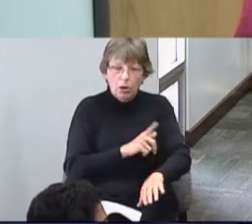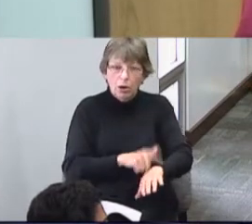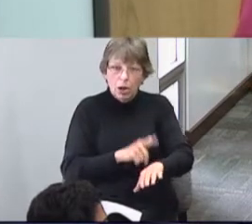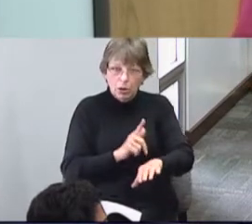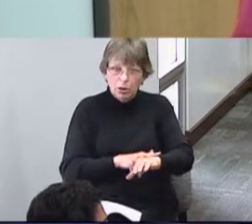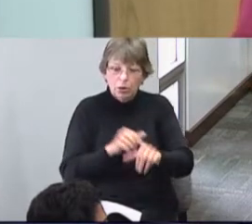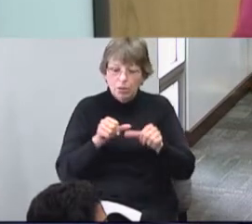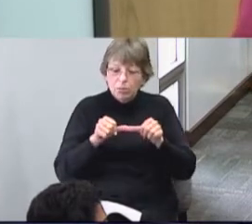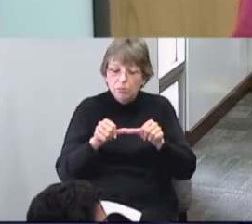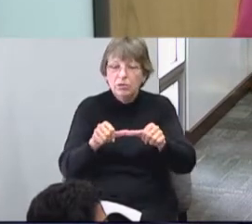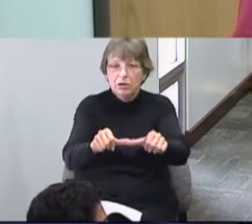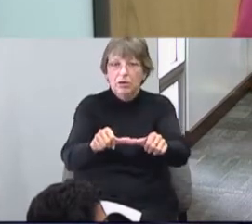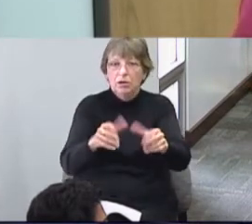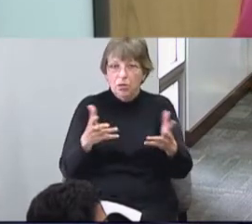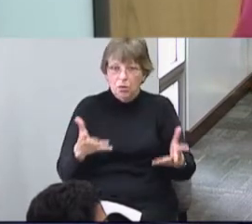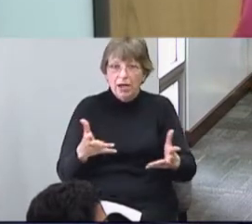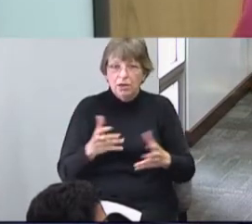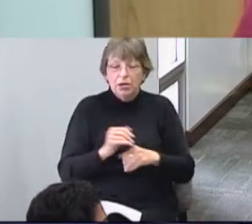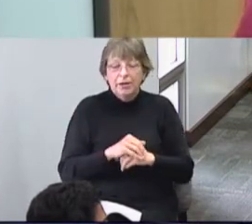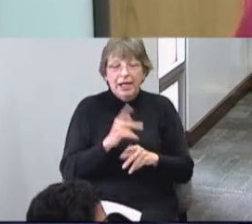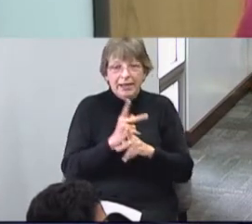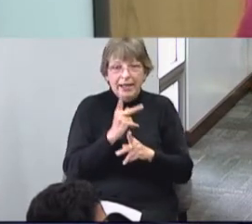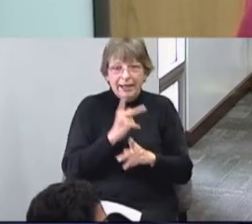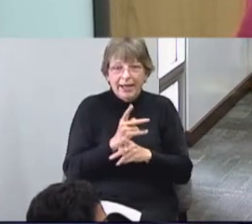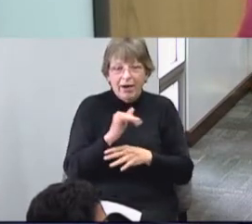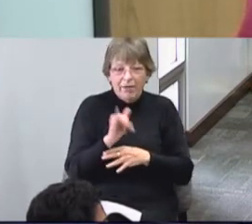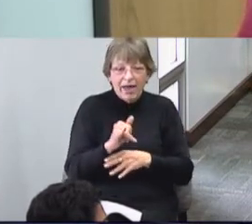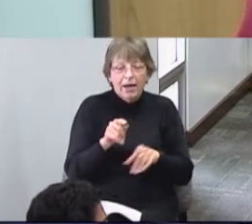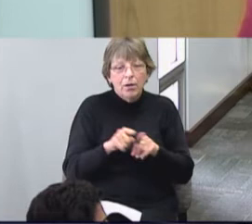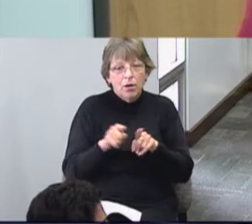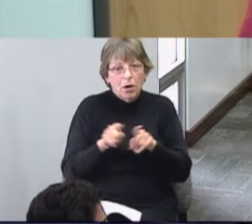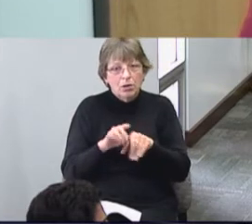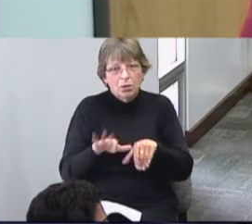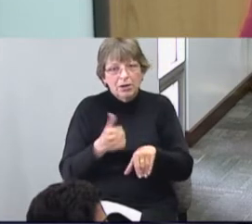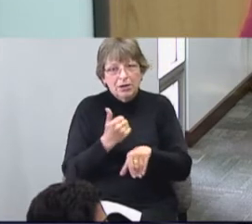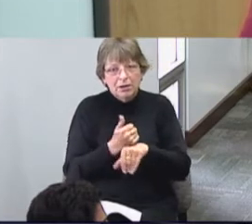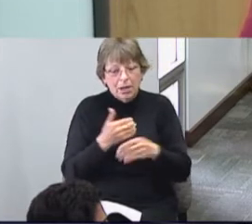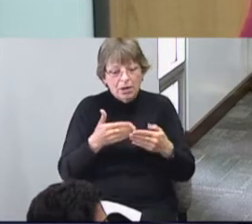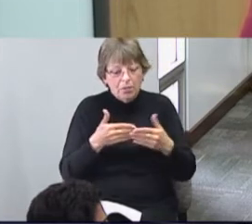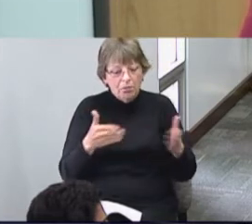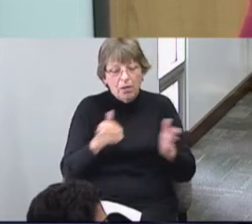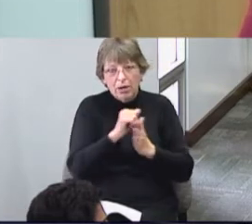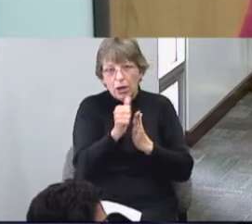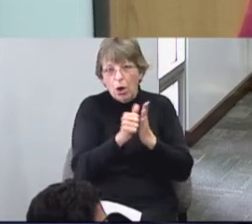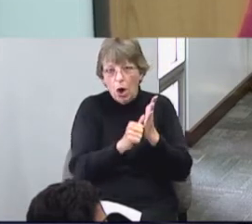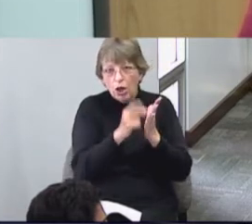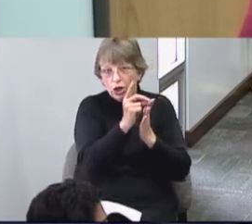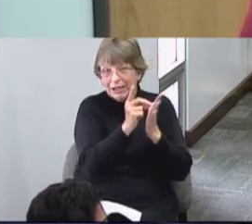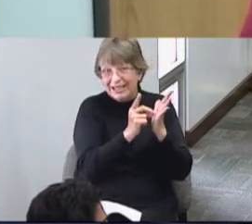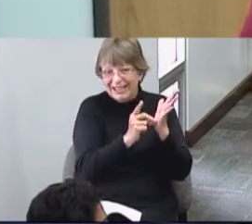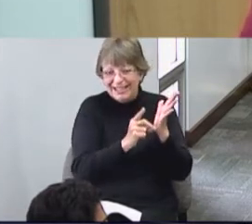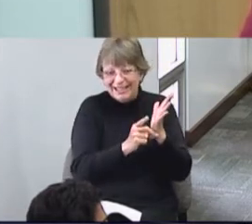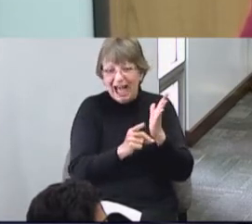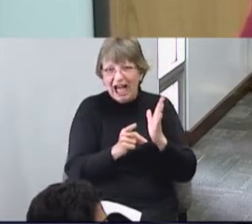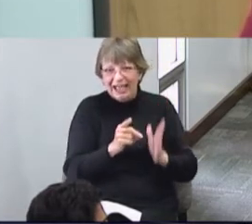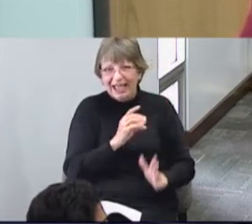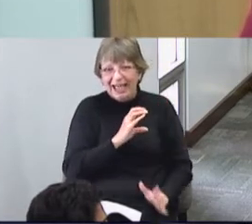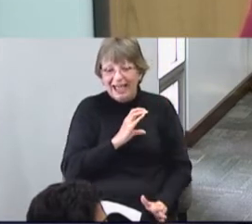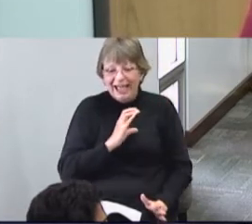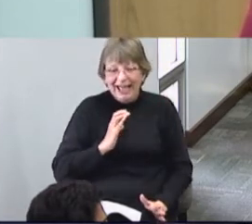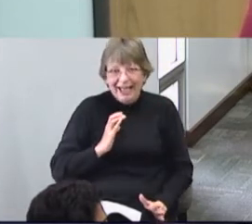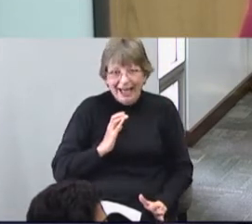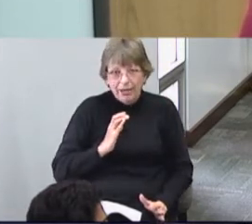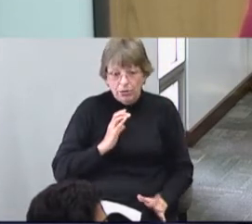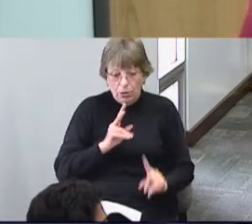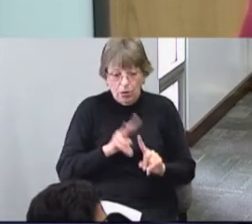public education. And the ordinance would also establish a public art design council to be appointed by the mayor and